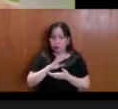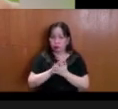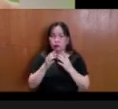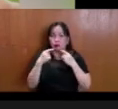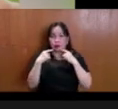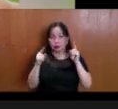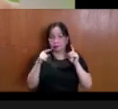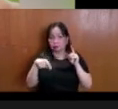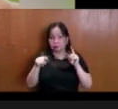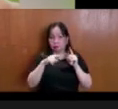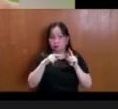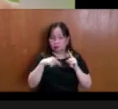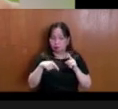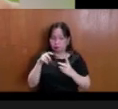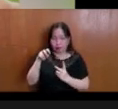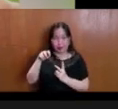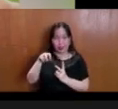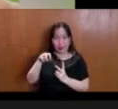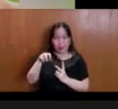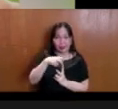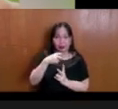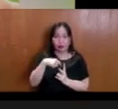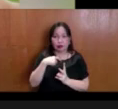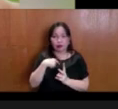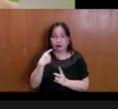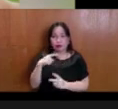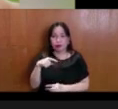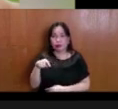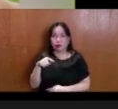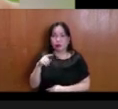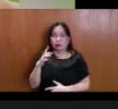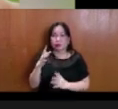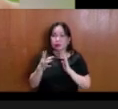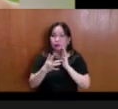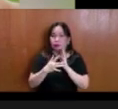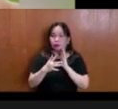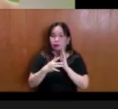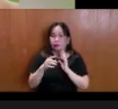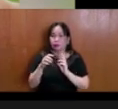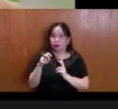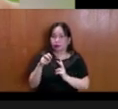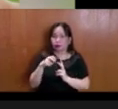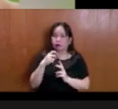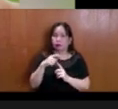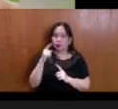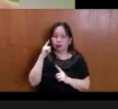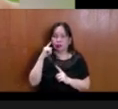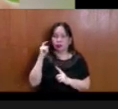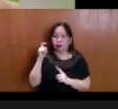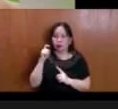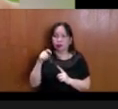successful in this transition, first in digital transformation, we really need to bring